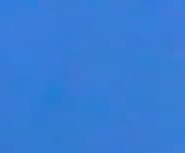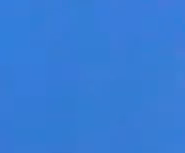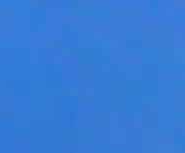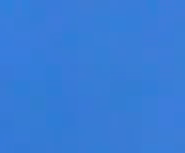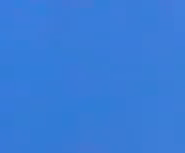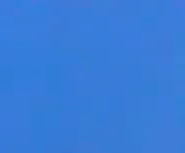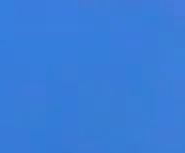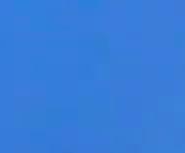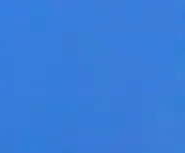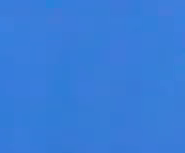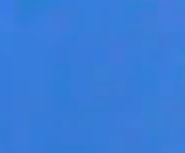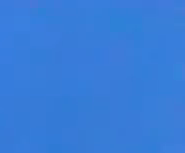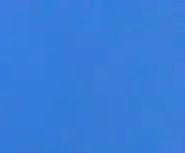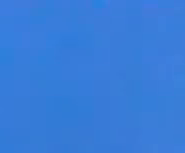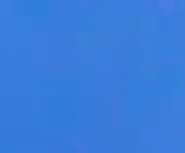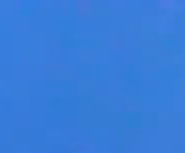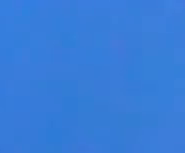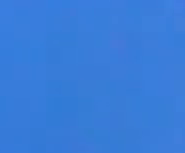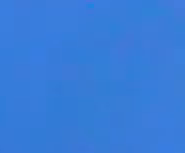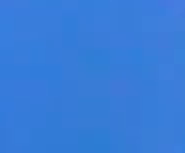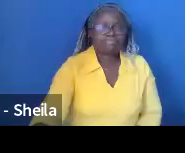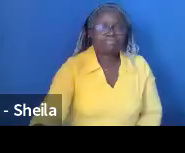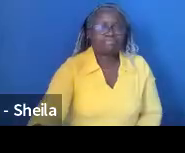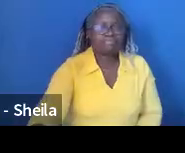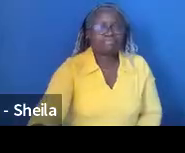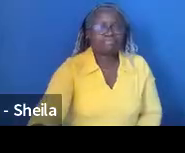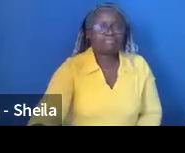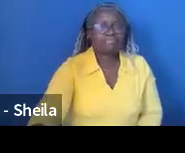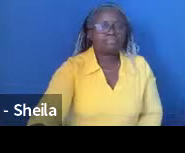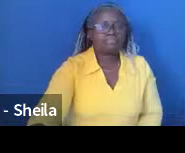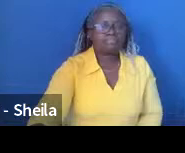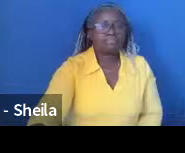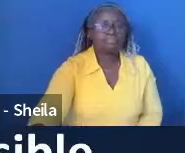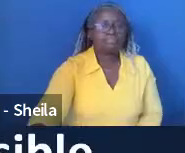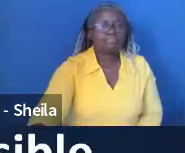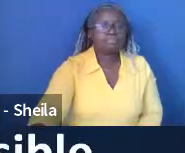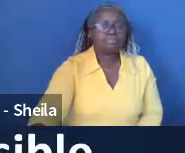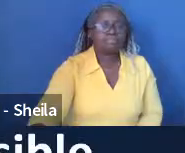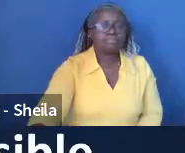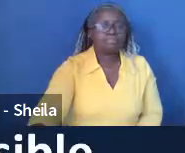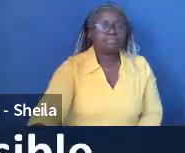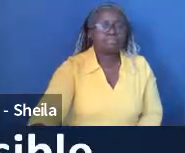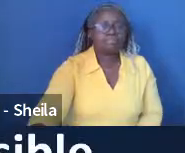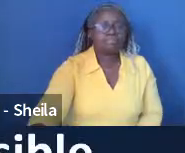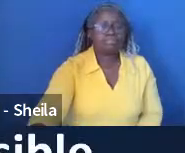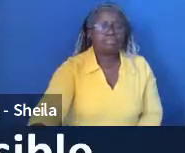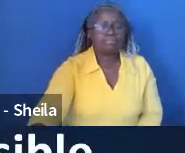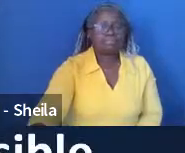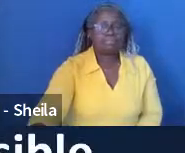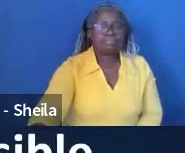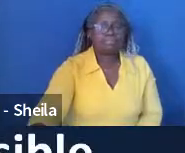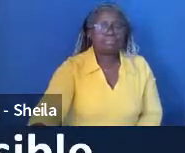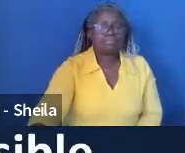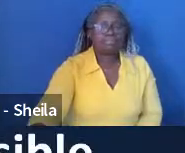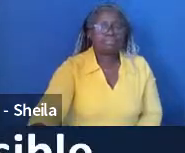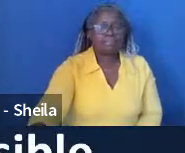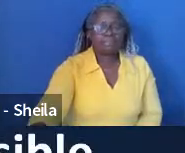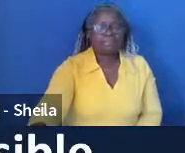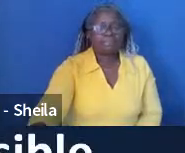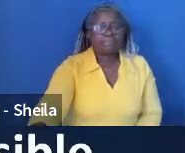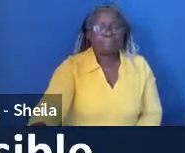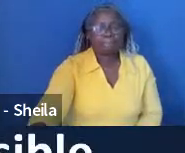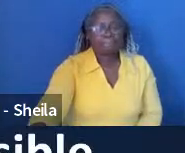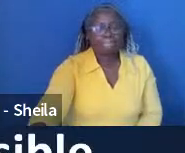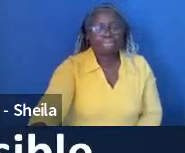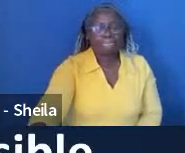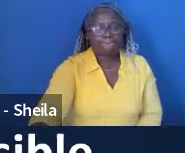So our next speaker is Anna Torres Davis. Anna Torres Davis is the Senior